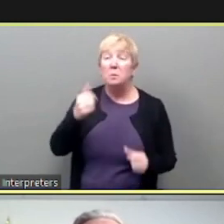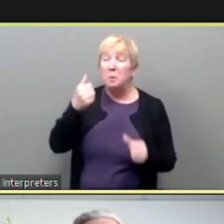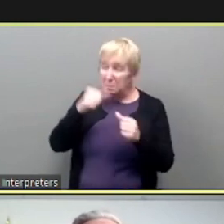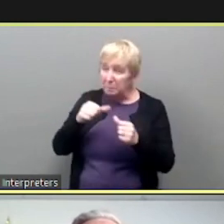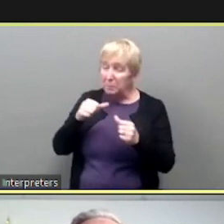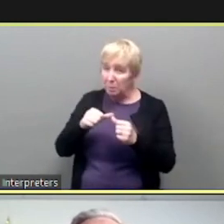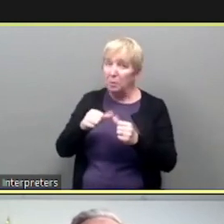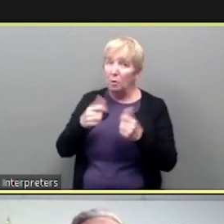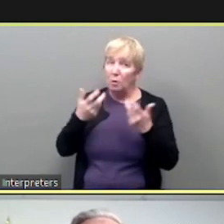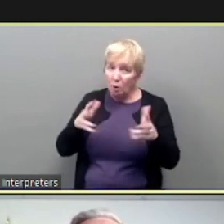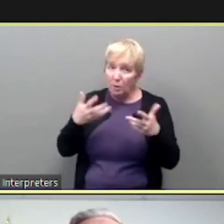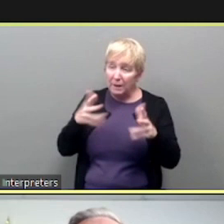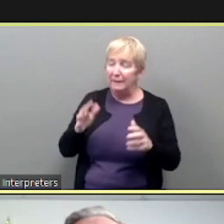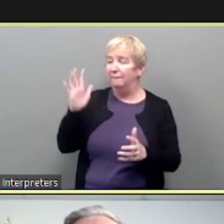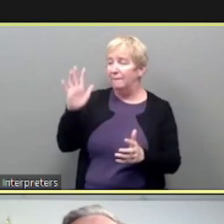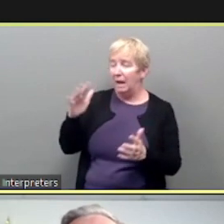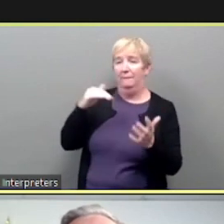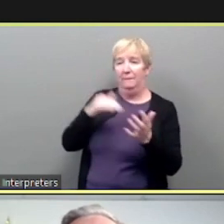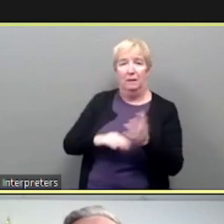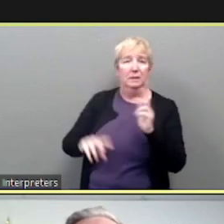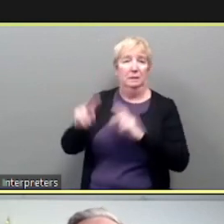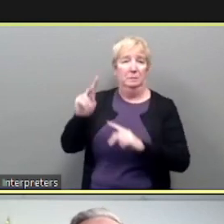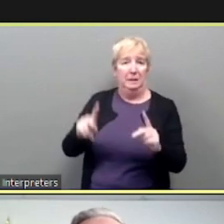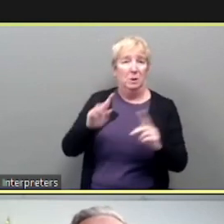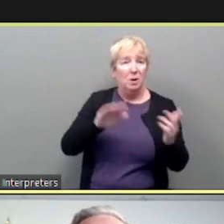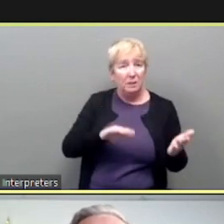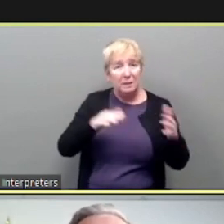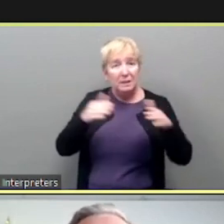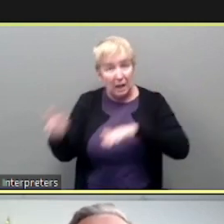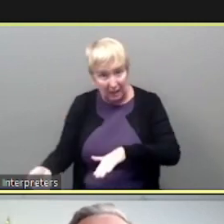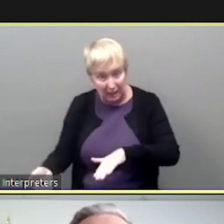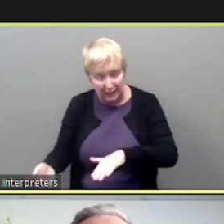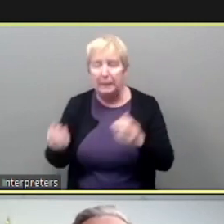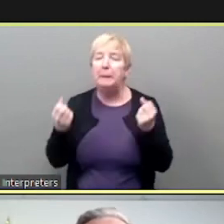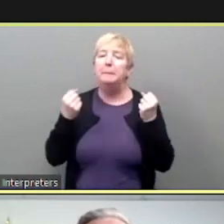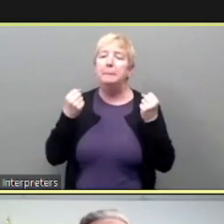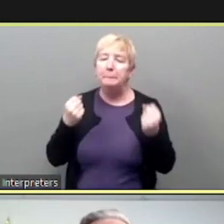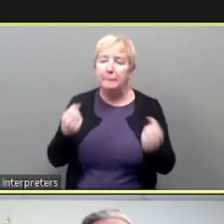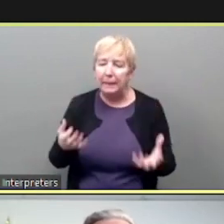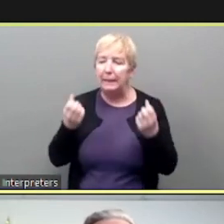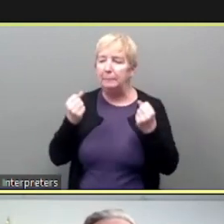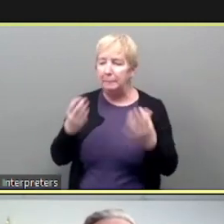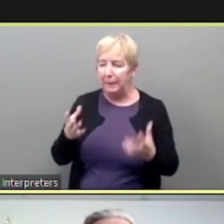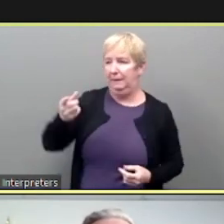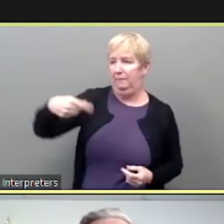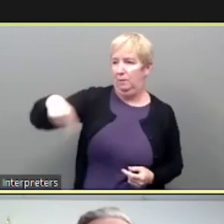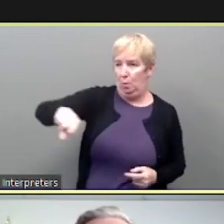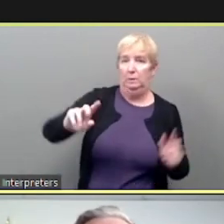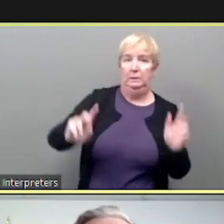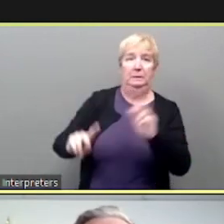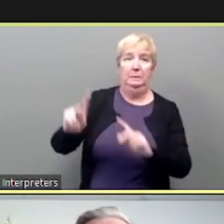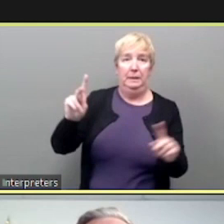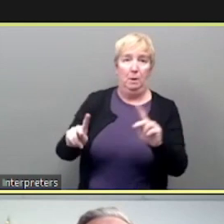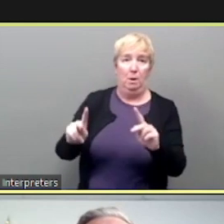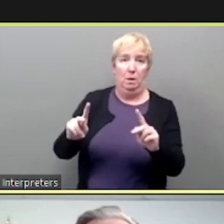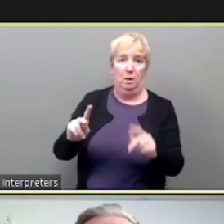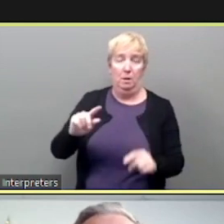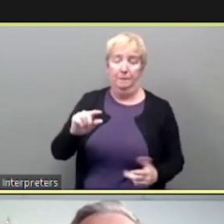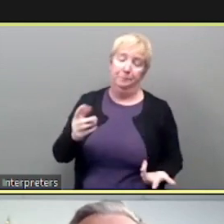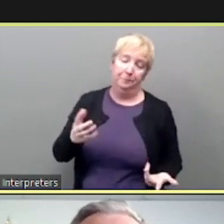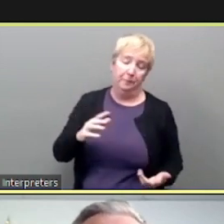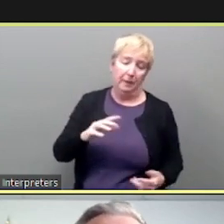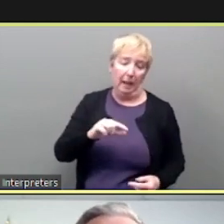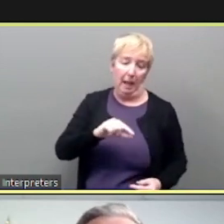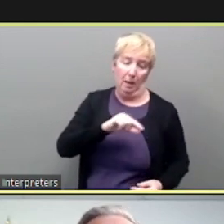who've died from COVID, and many of those folks are eligible, their families